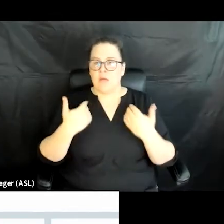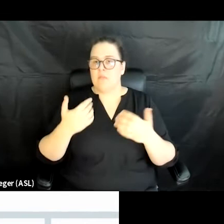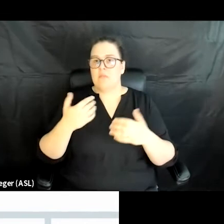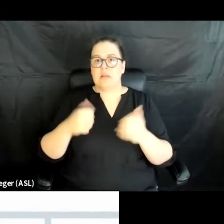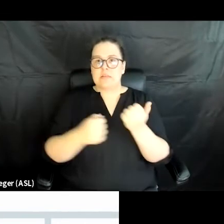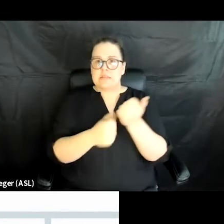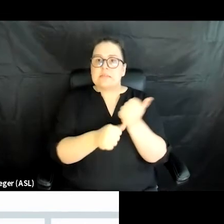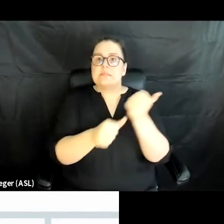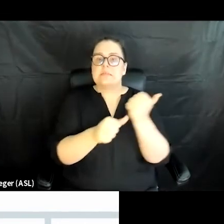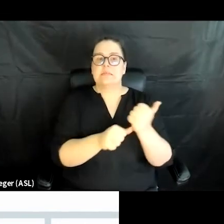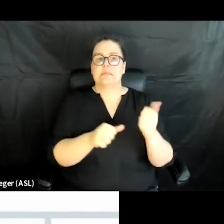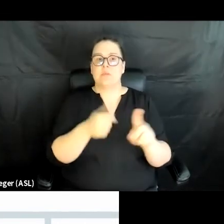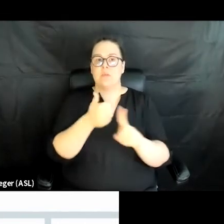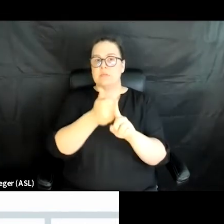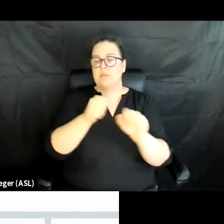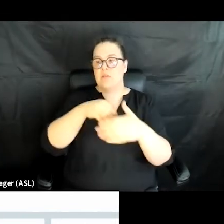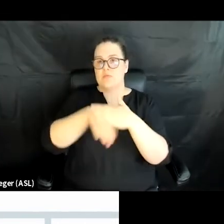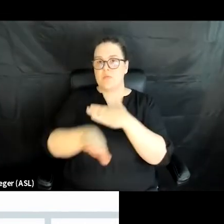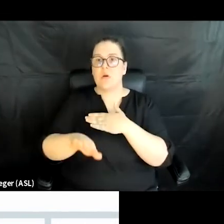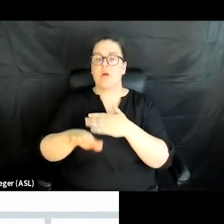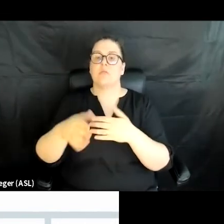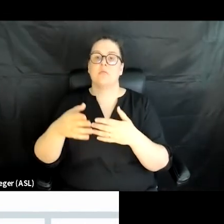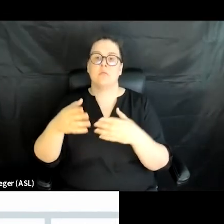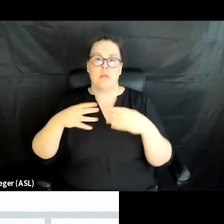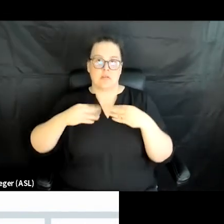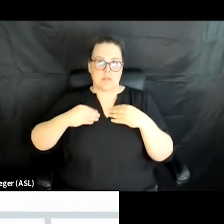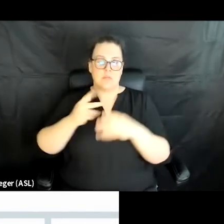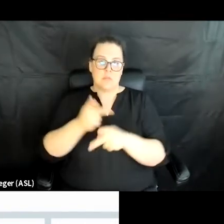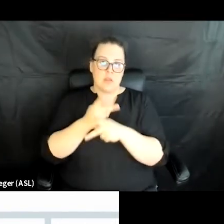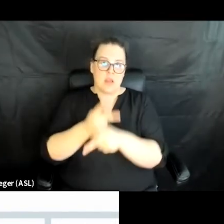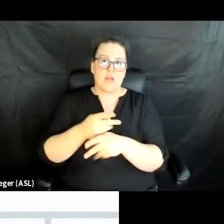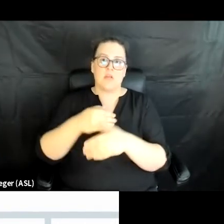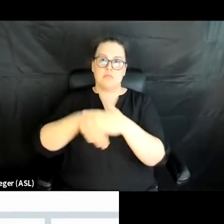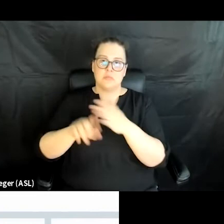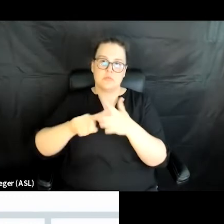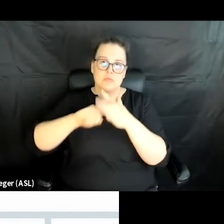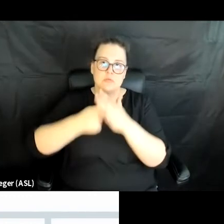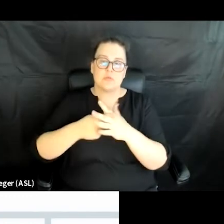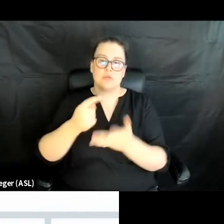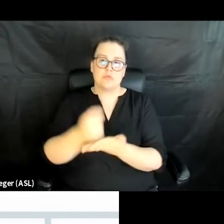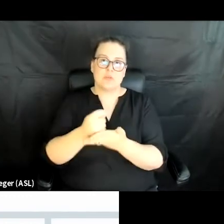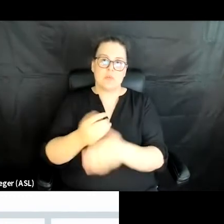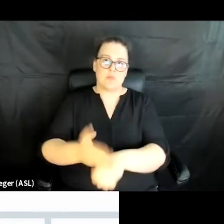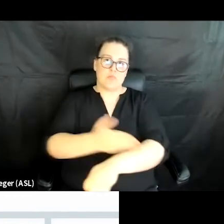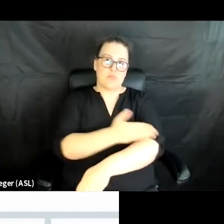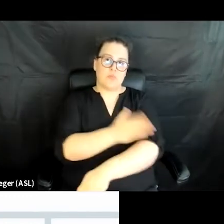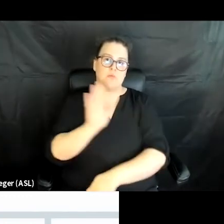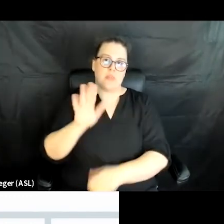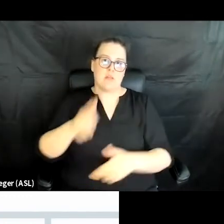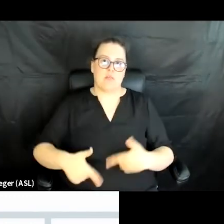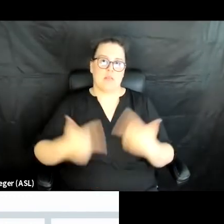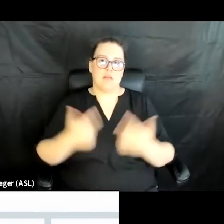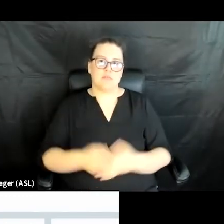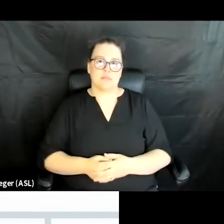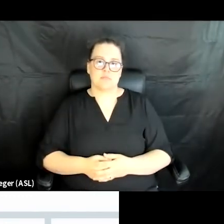be able to freely go and access care and access treatment and improve their lives. Thank you very much. All right, thank